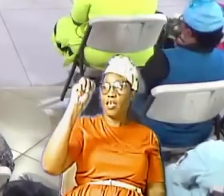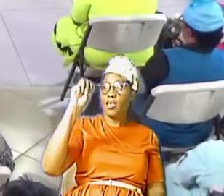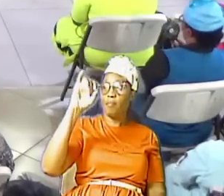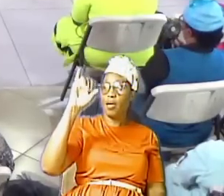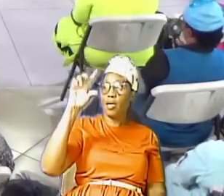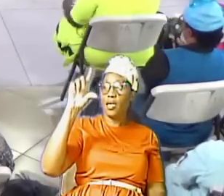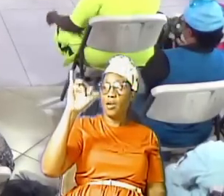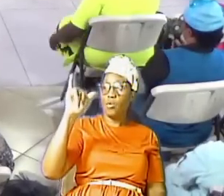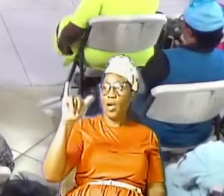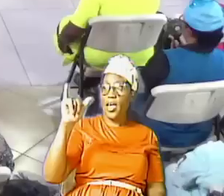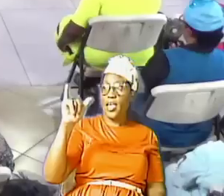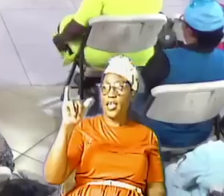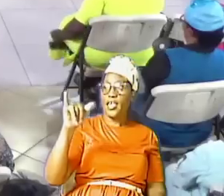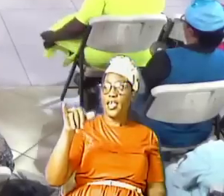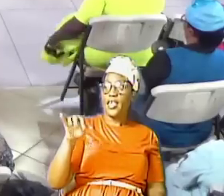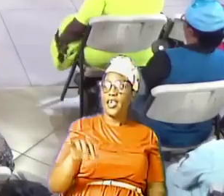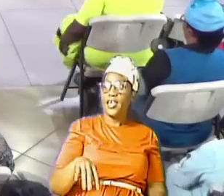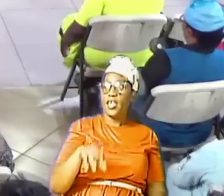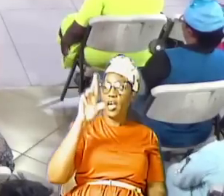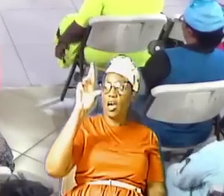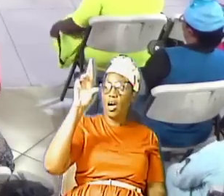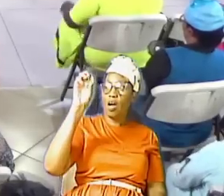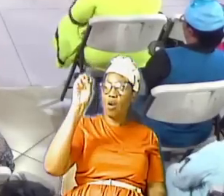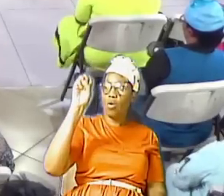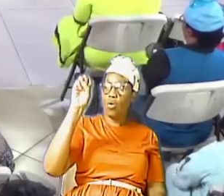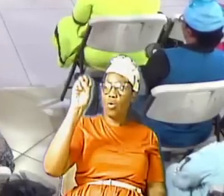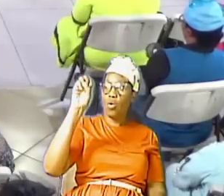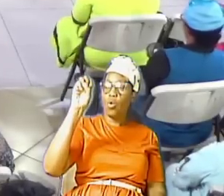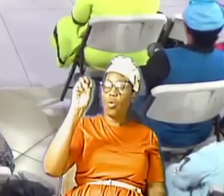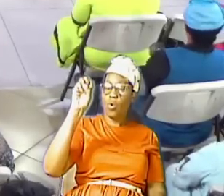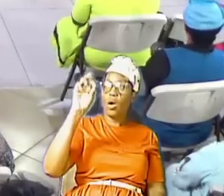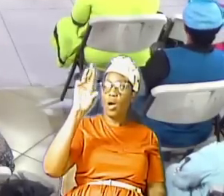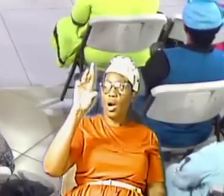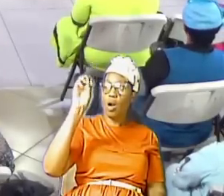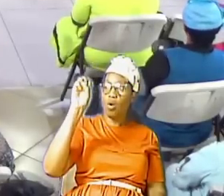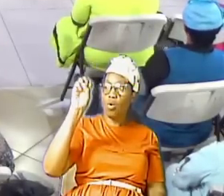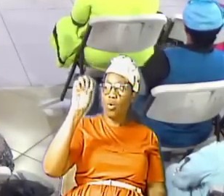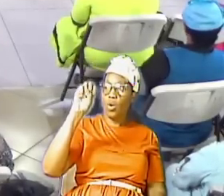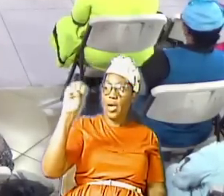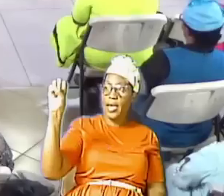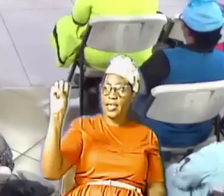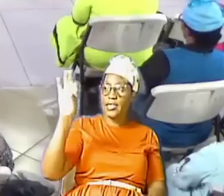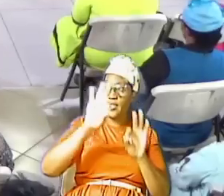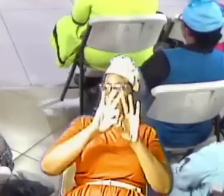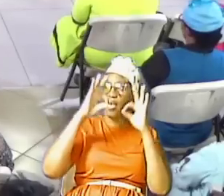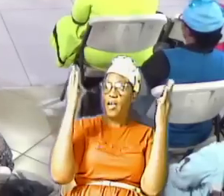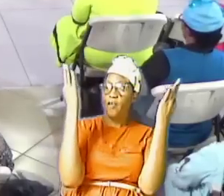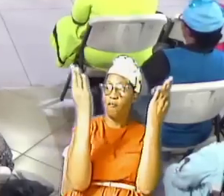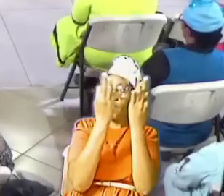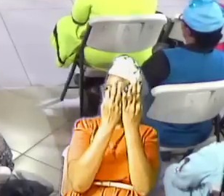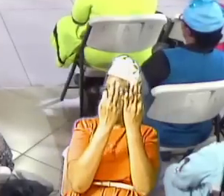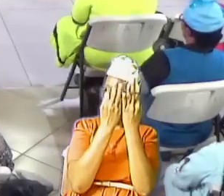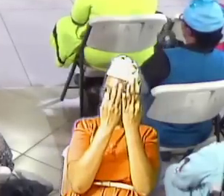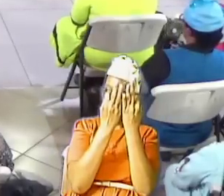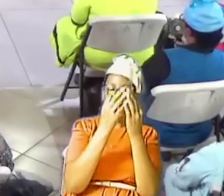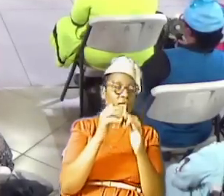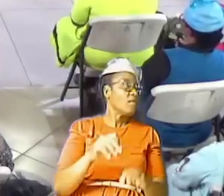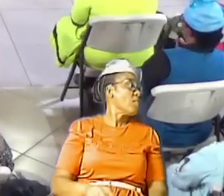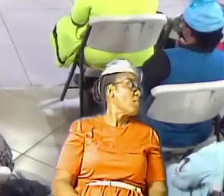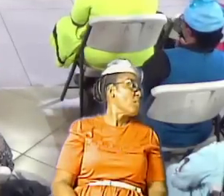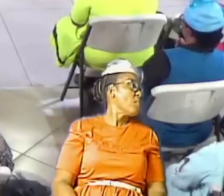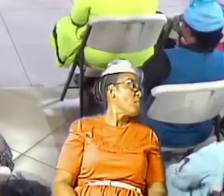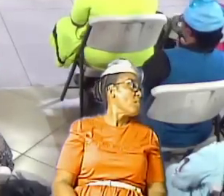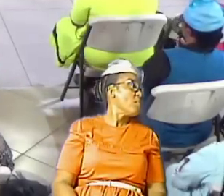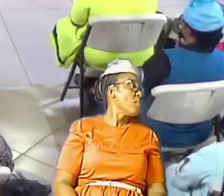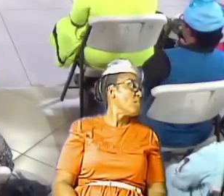and we enjoy having families, amen, coming into our midst. Amen. Shadian